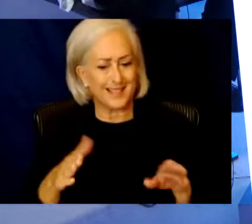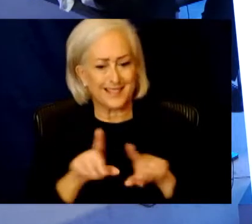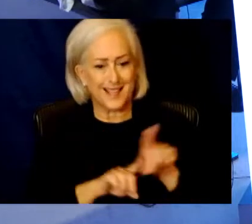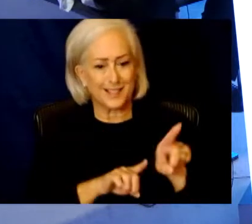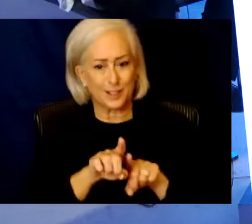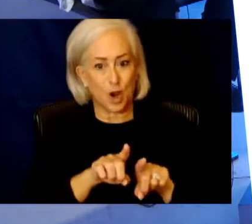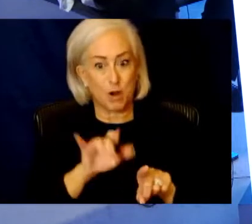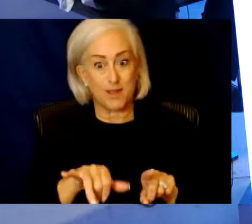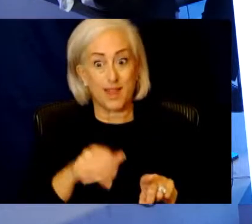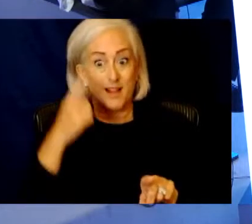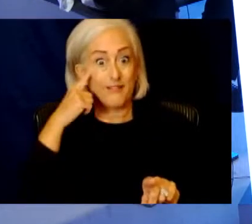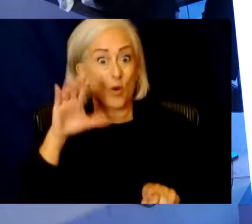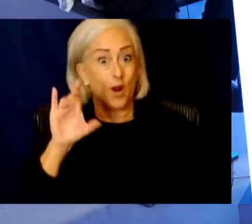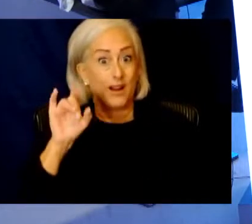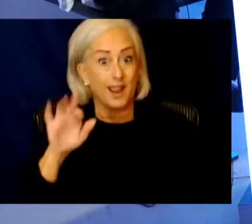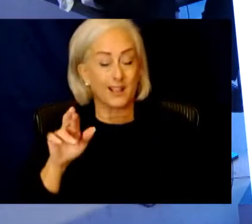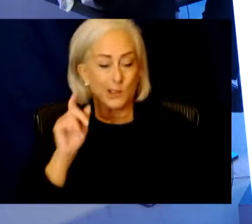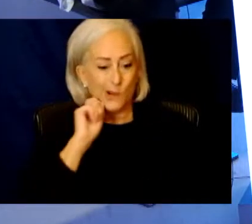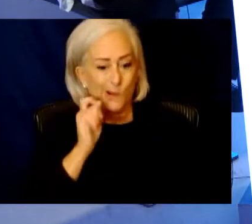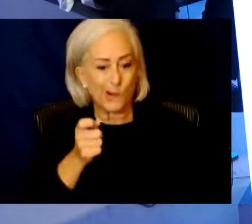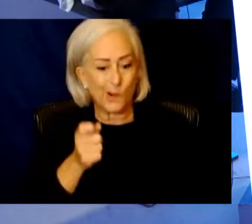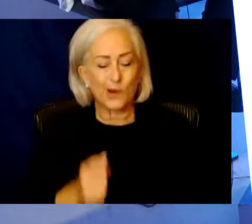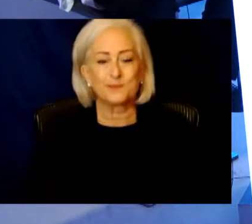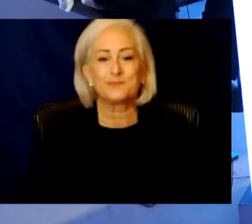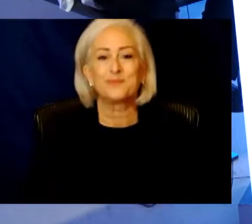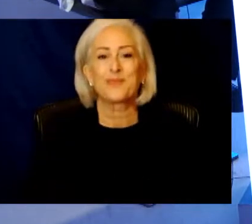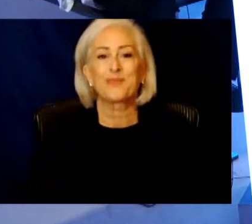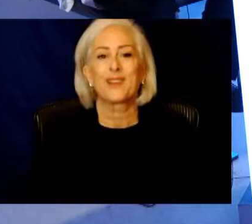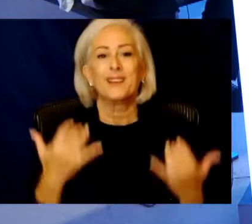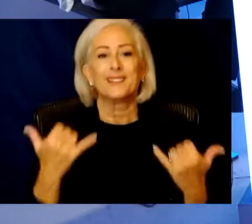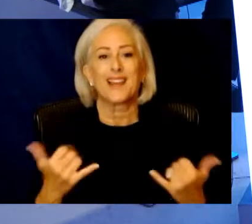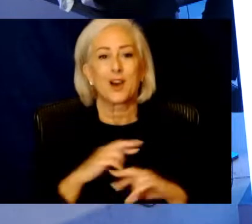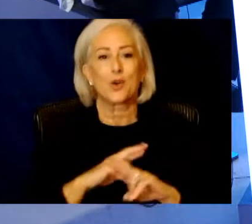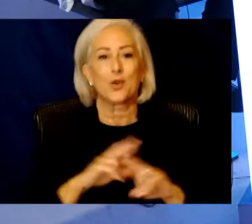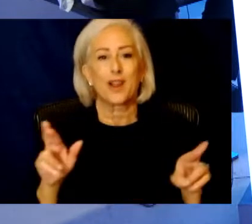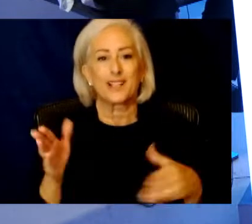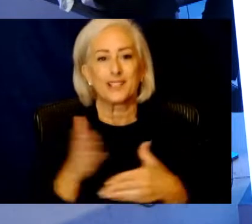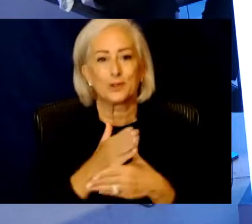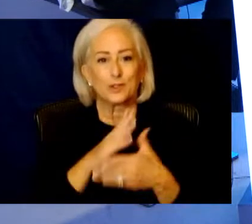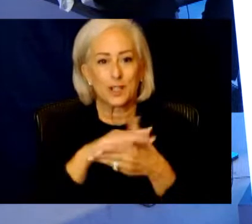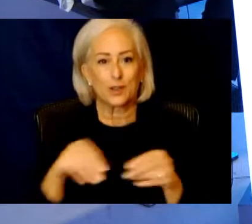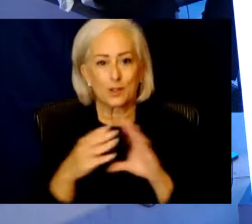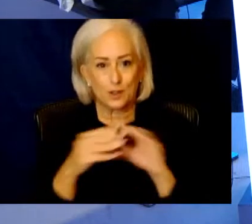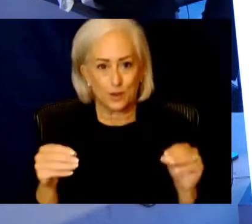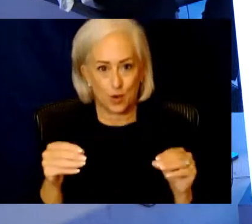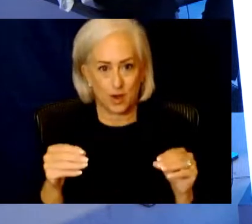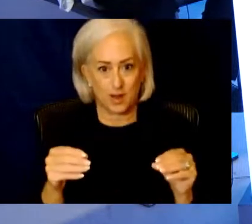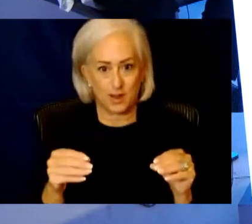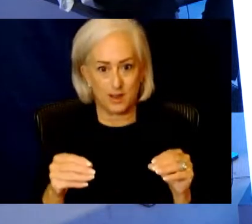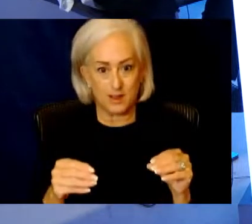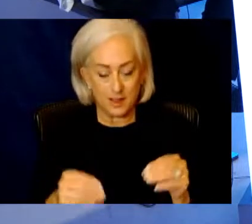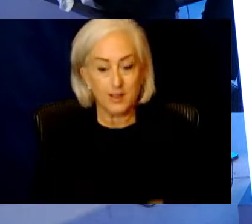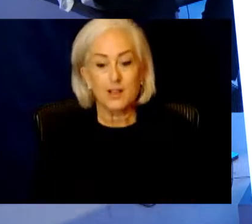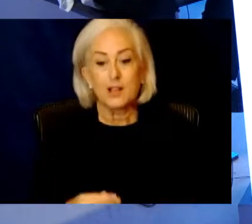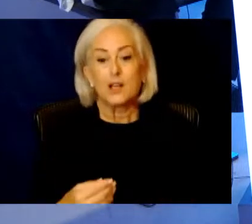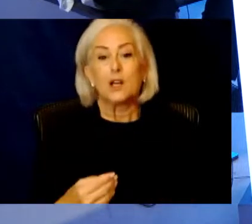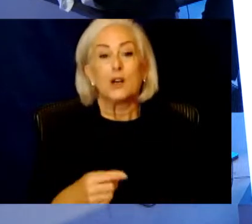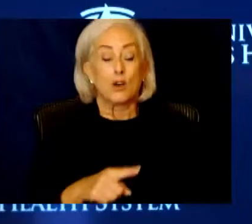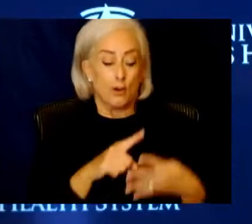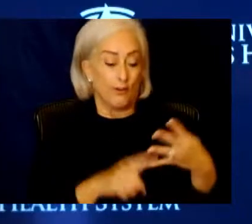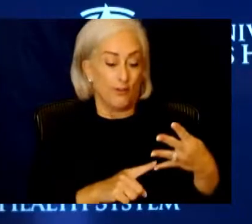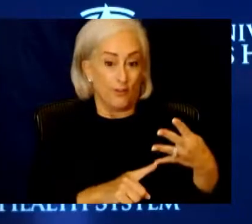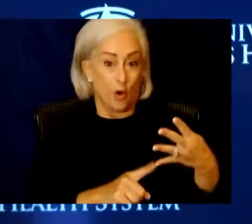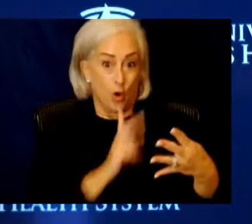cool. All right, we are now ready to share this amazing story. It begins with comments from 4 of 14 trial participants